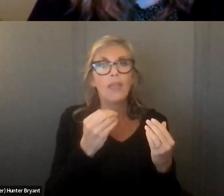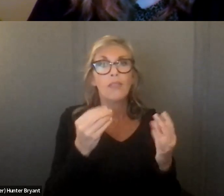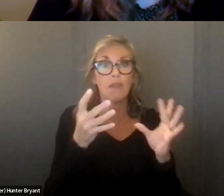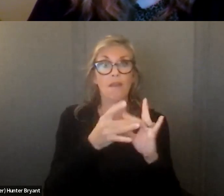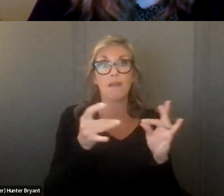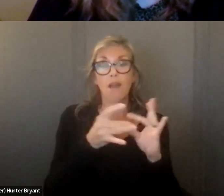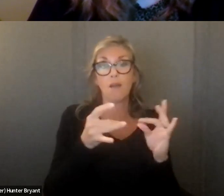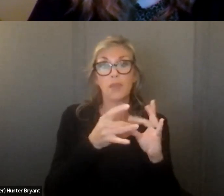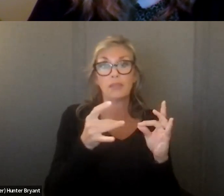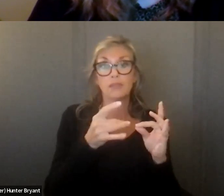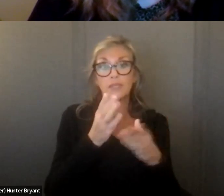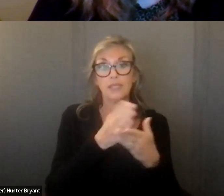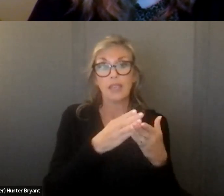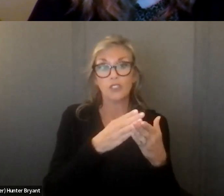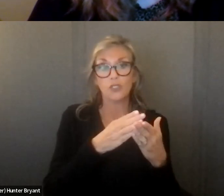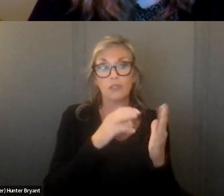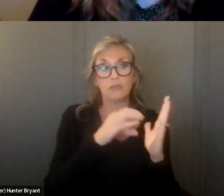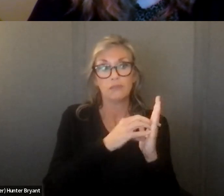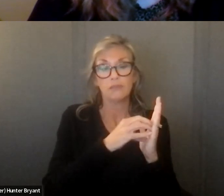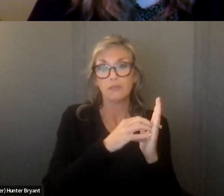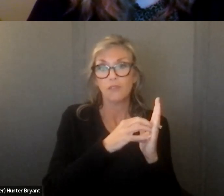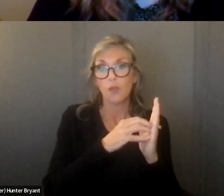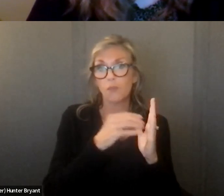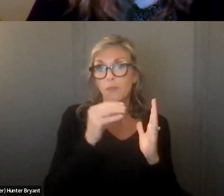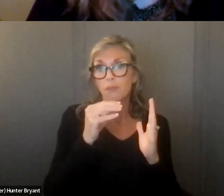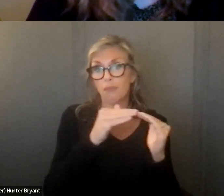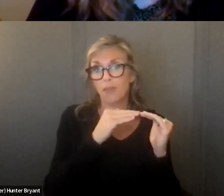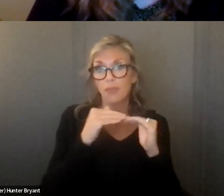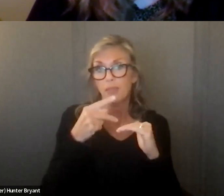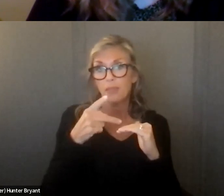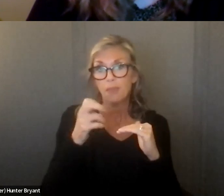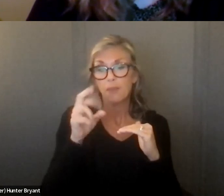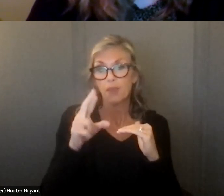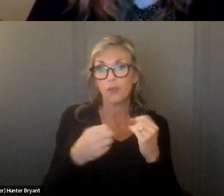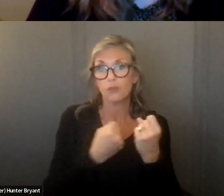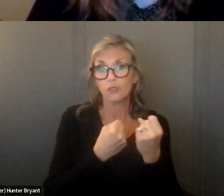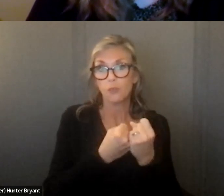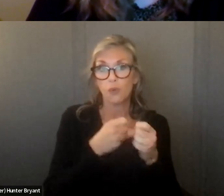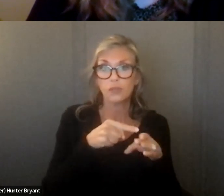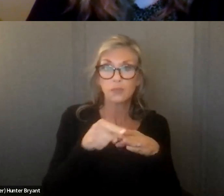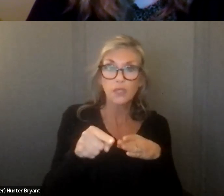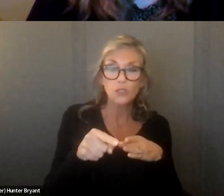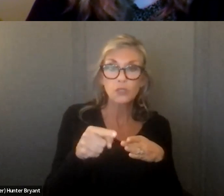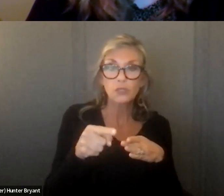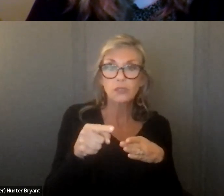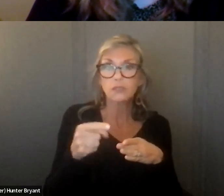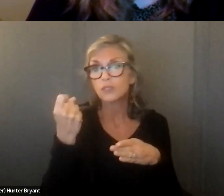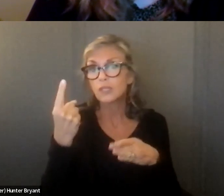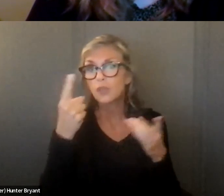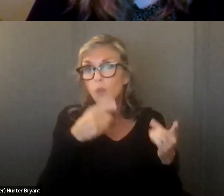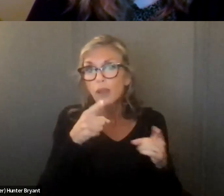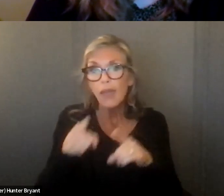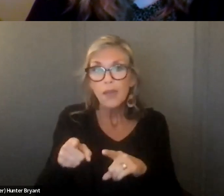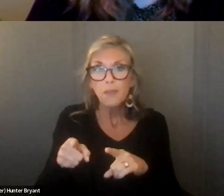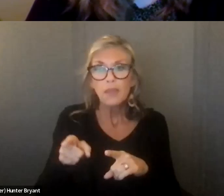peer support specialists is something that you can use to kind of glean a lot of that information and see kind of what happened to that person, or is it a no contact,